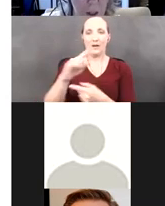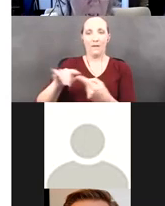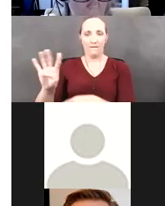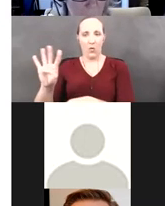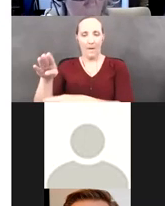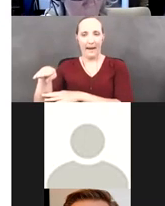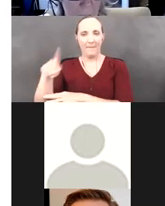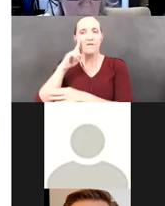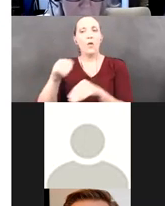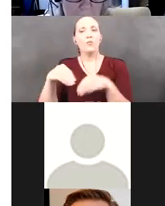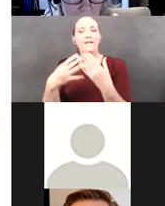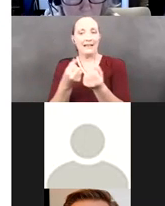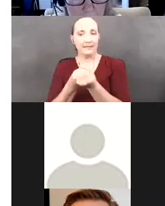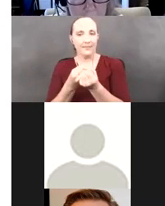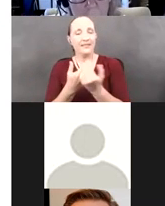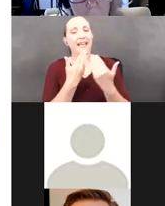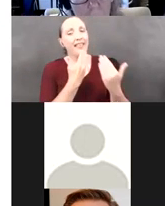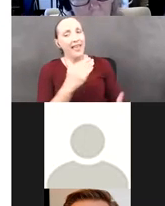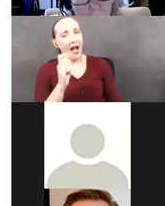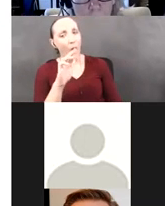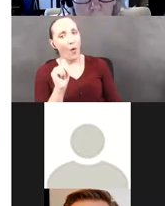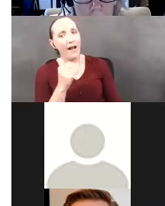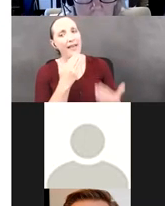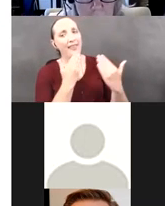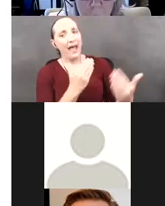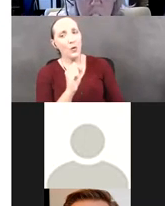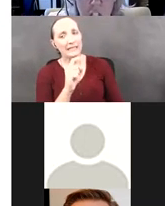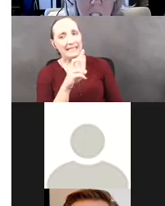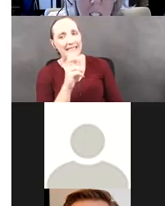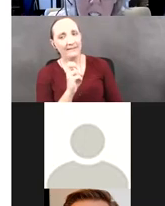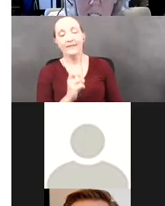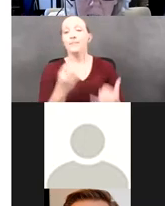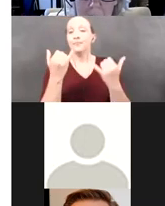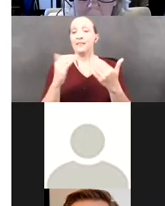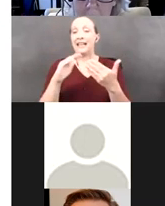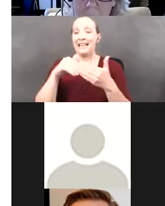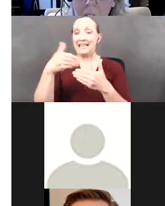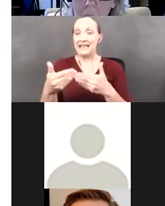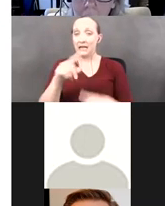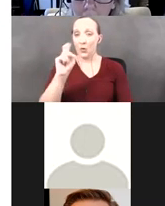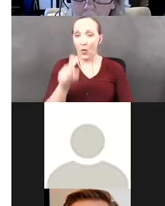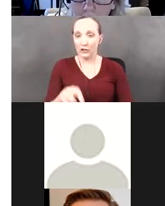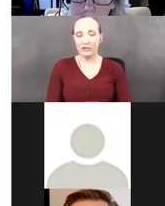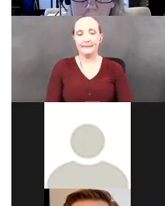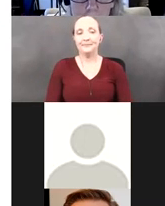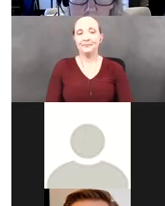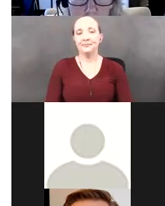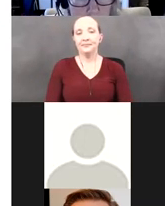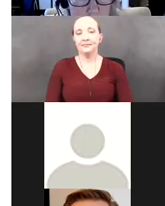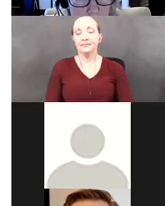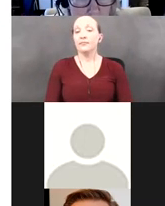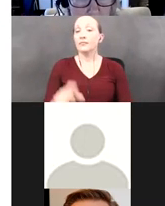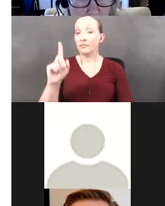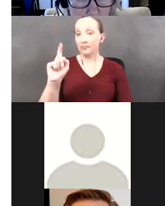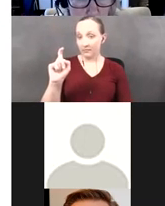esas Thank you, preguntas. Laura and Steve. Gracias, Laura y Steve. Our next question La siguiente says, pregunta dice do